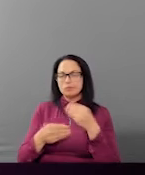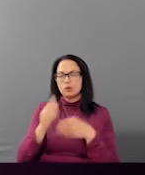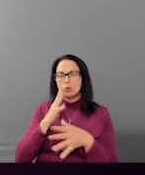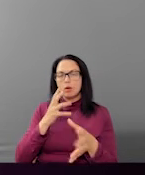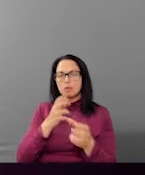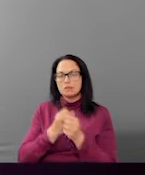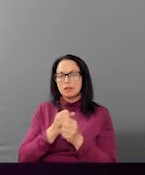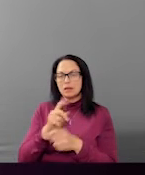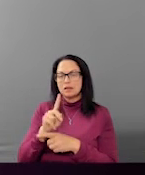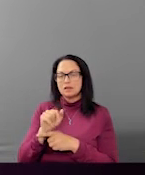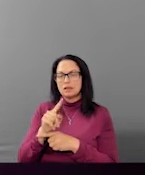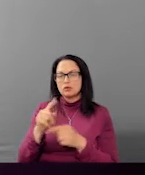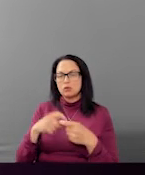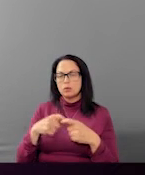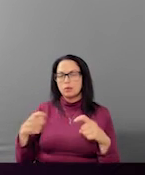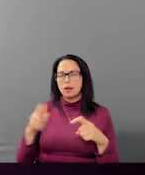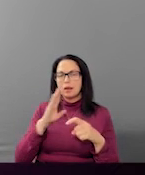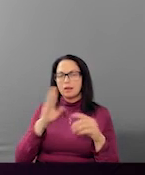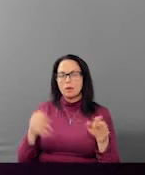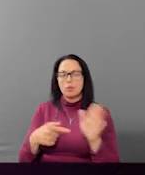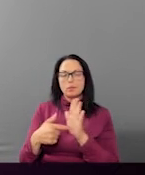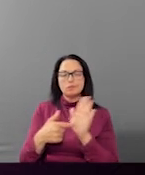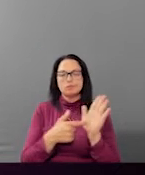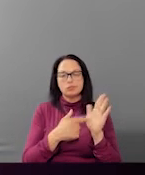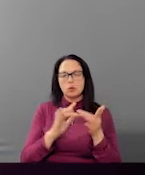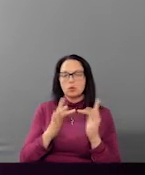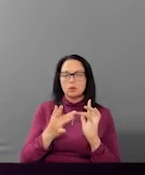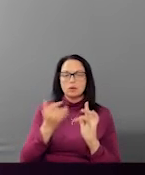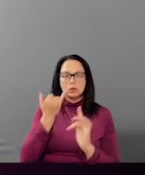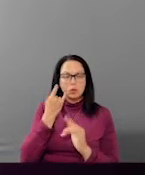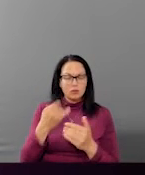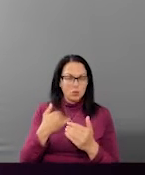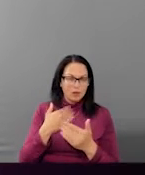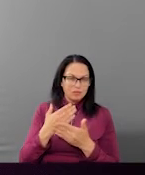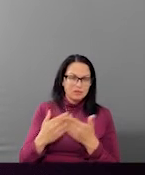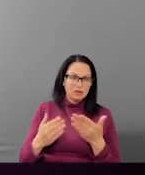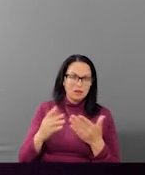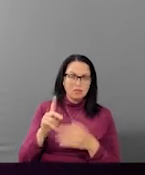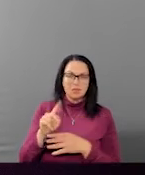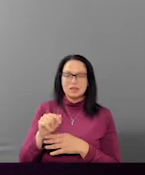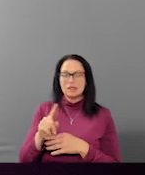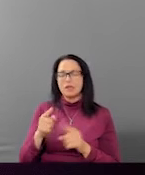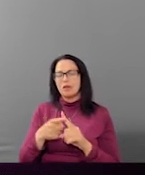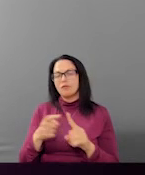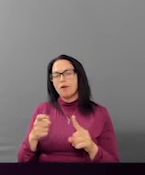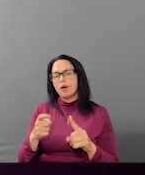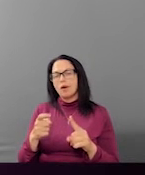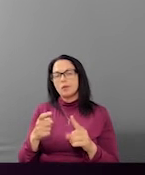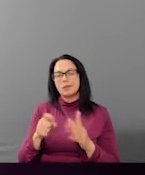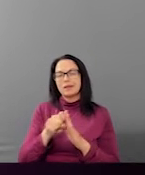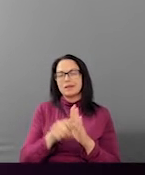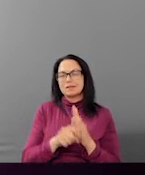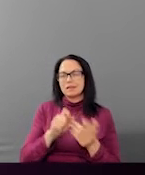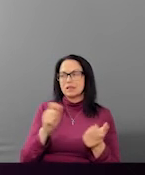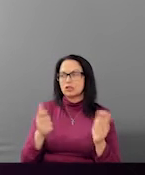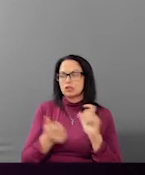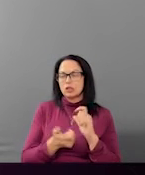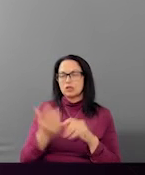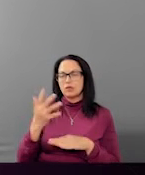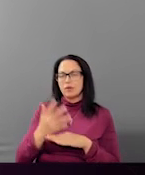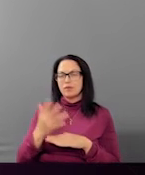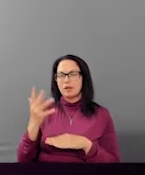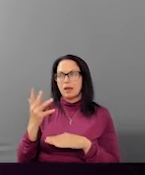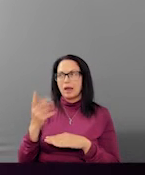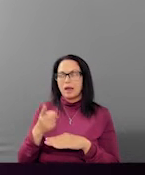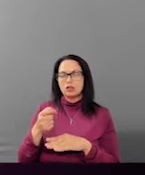that's broadcasted throughout the network. So if you have some data from, a state change, let's say 5 days ago, and you query